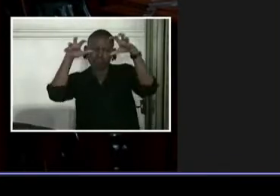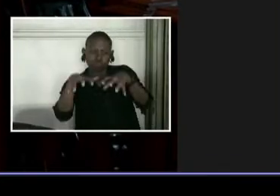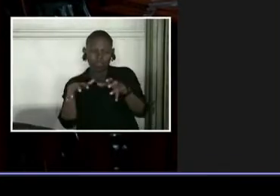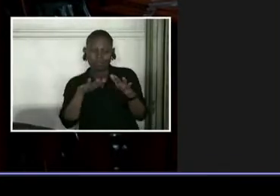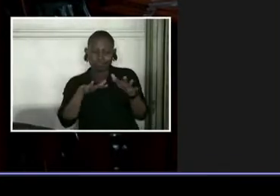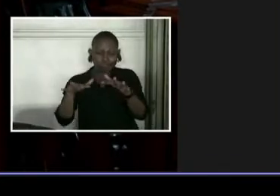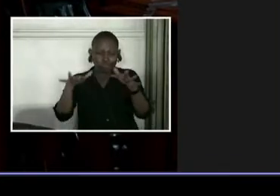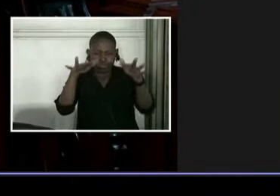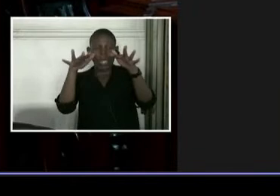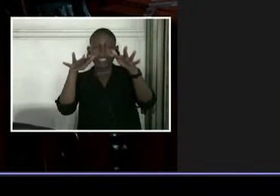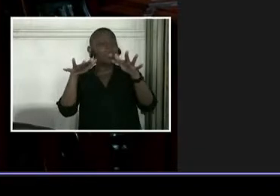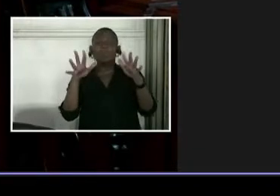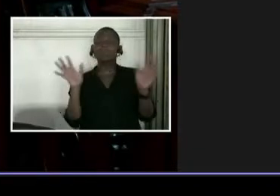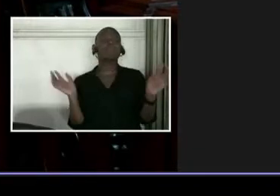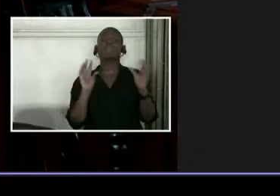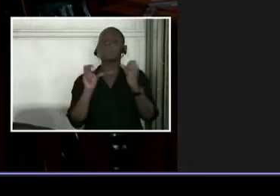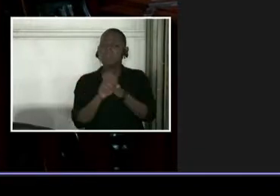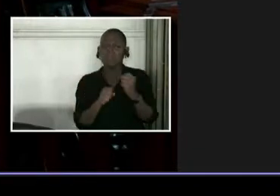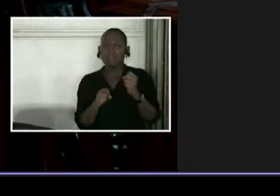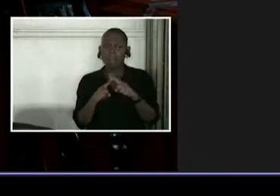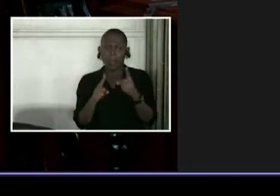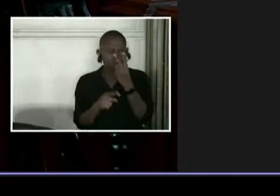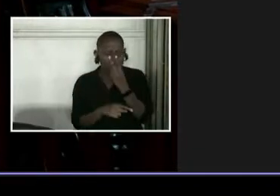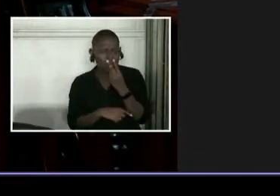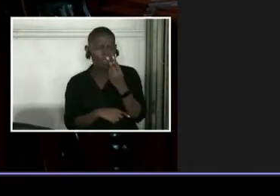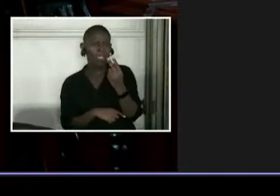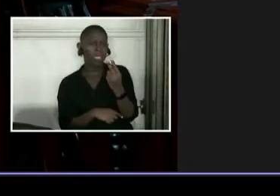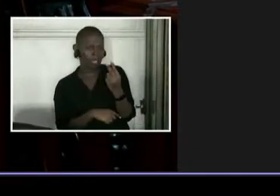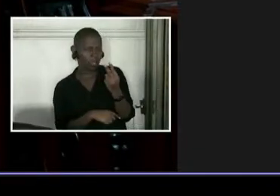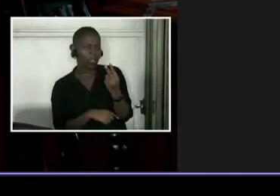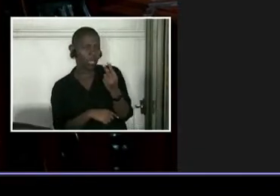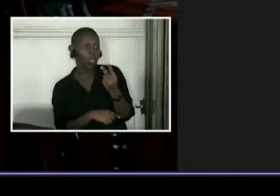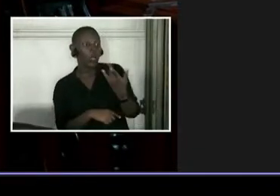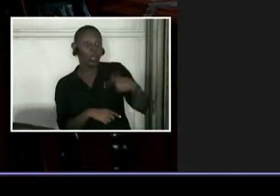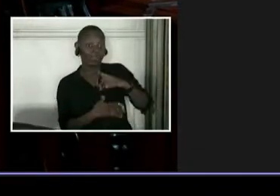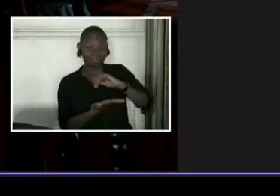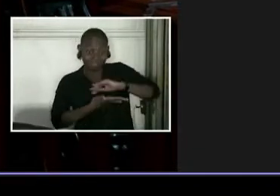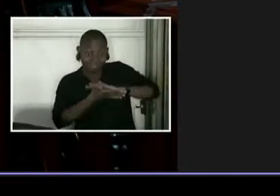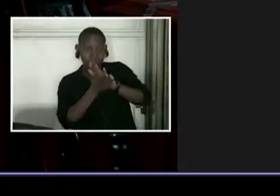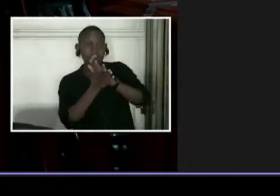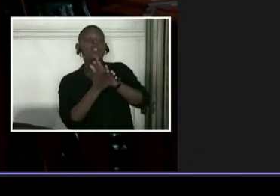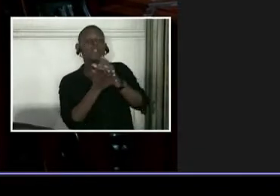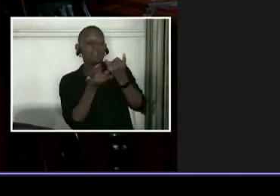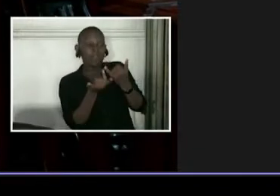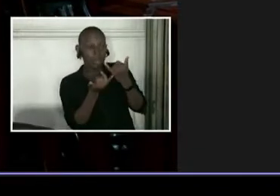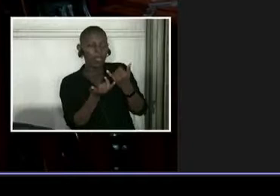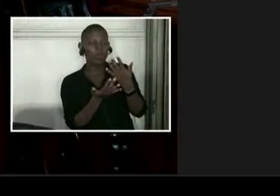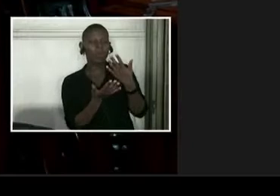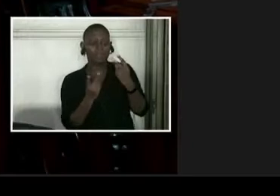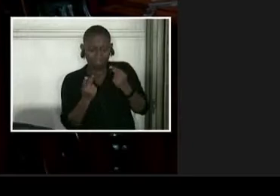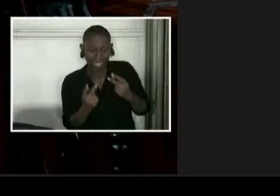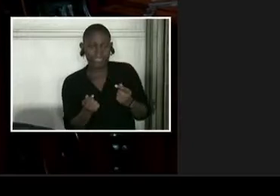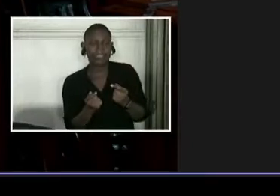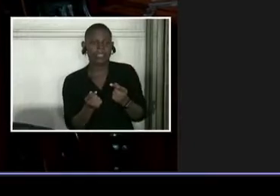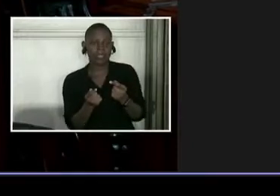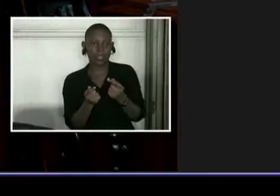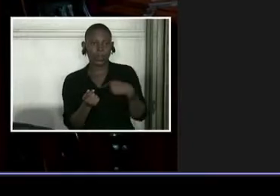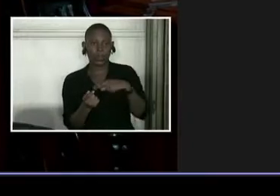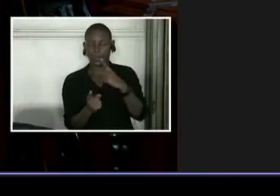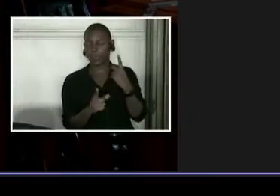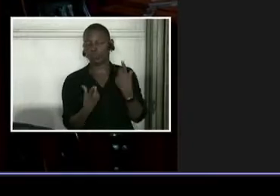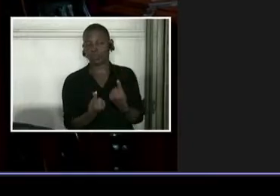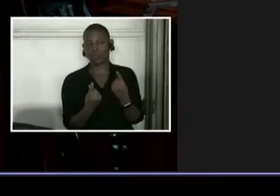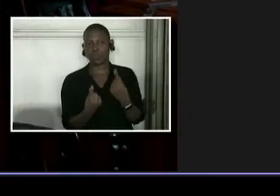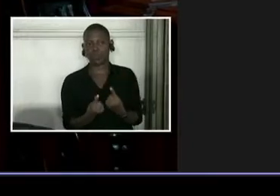of action, but we see our responses and interventions to these disasters as part of our robust delivery.